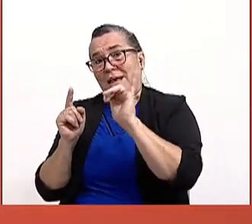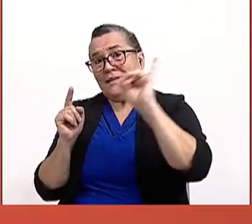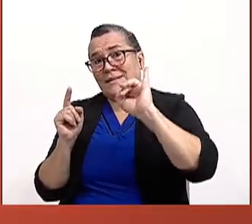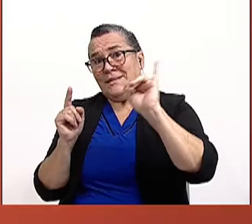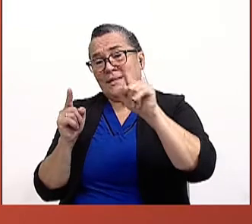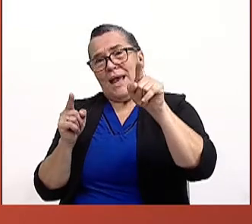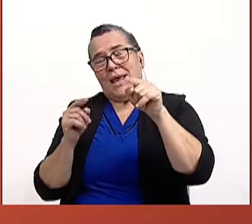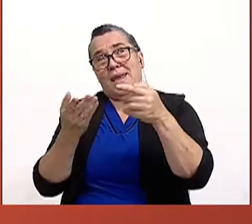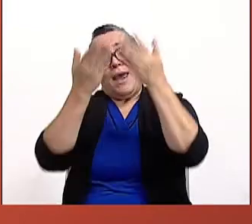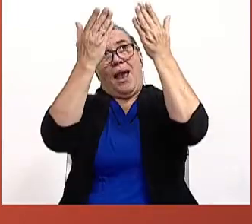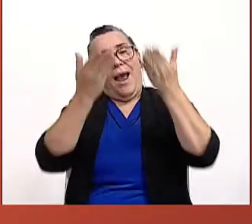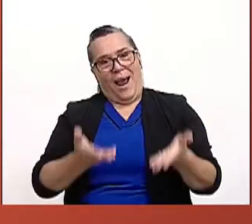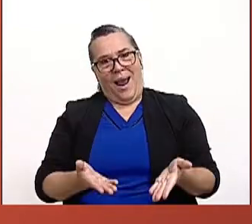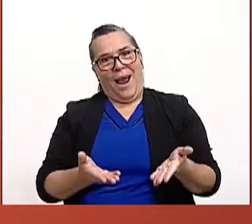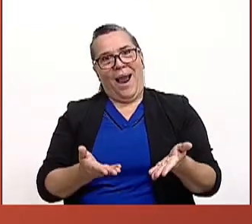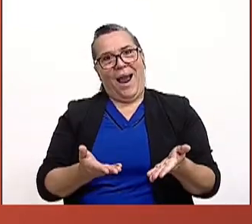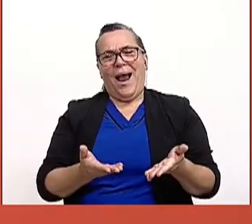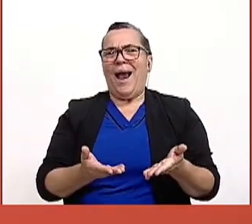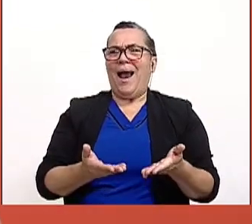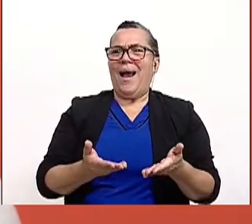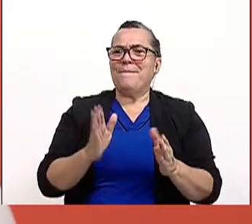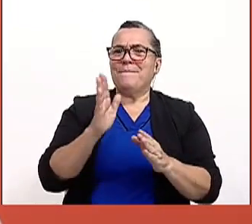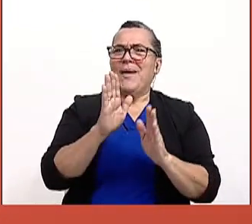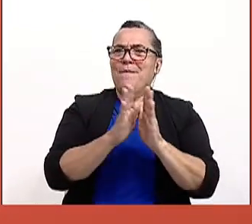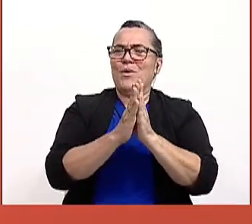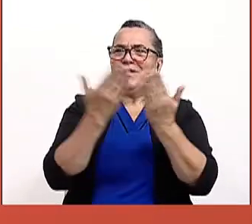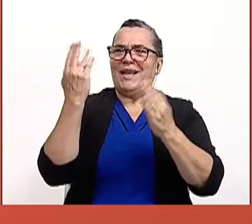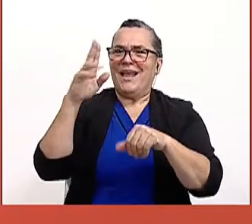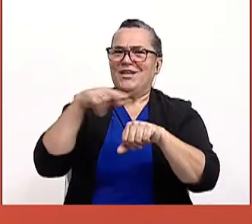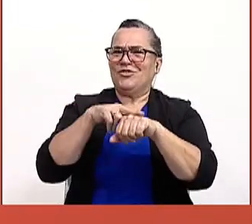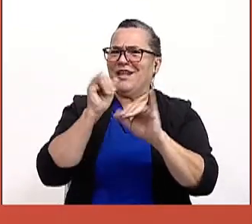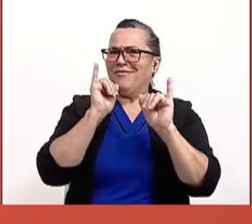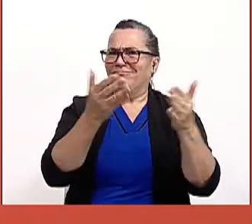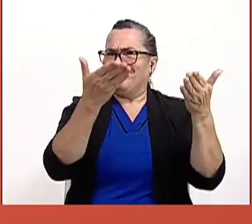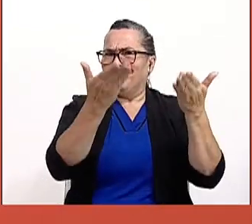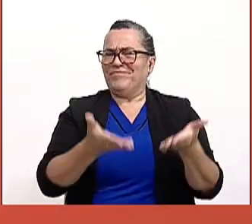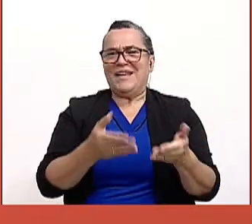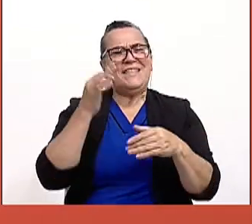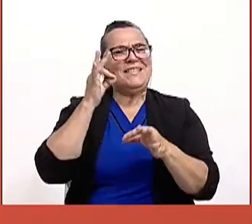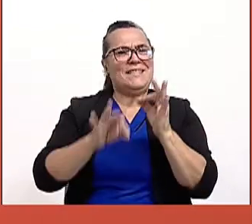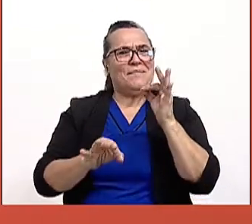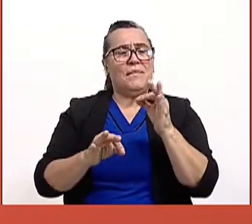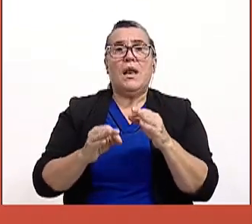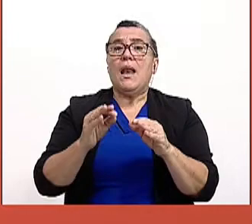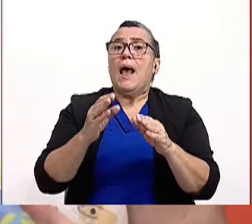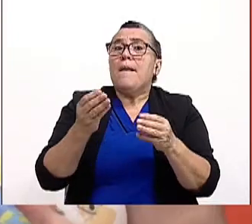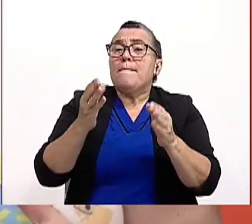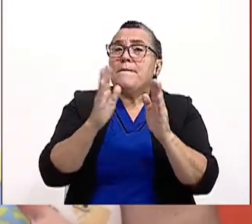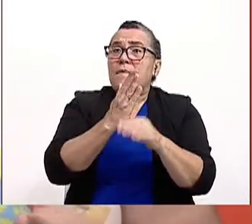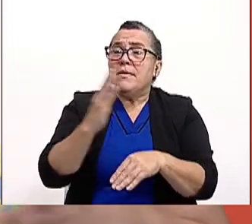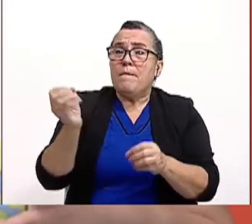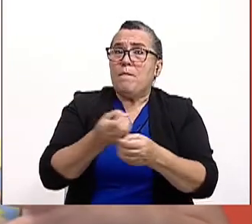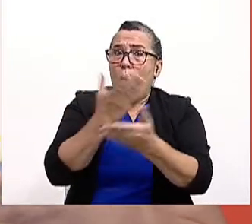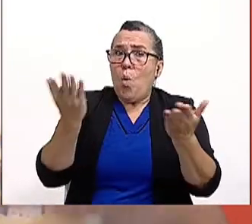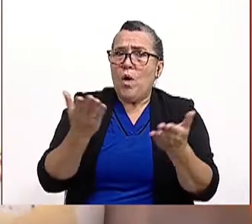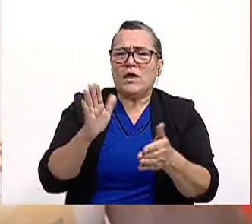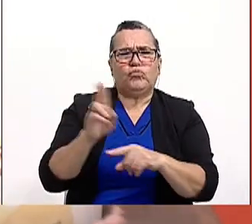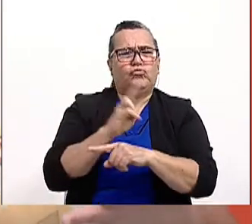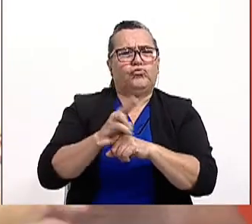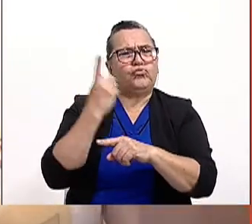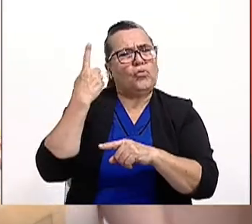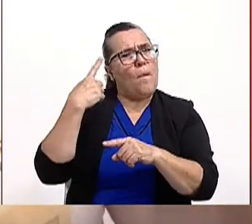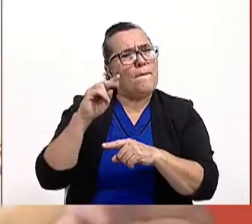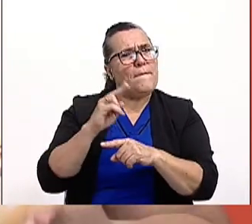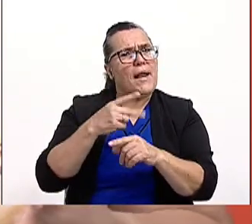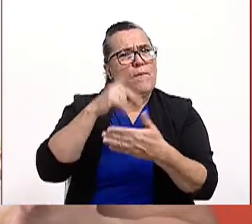it is. So simple. Using our public libraries isn't only good for your school projects, it's also a